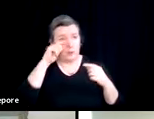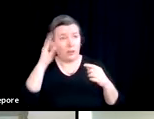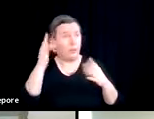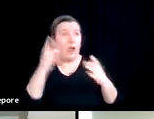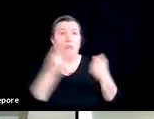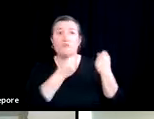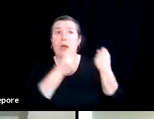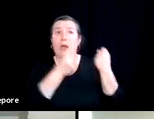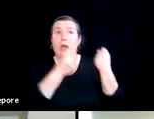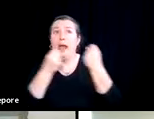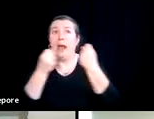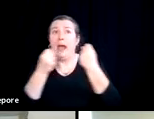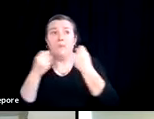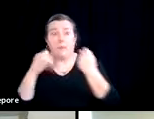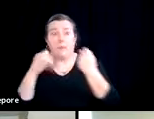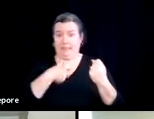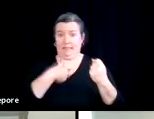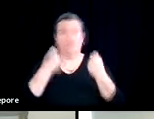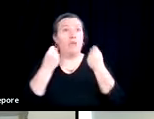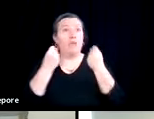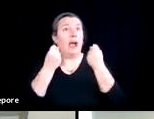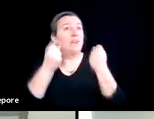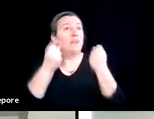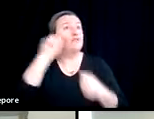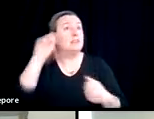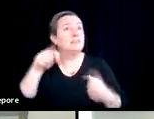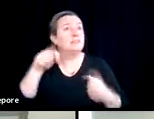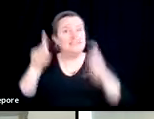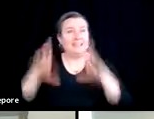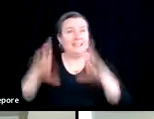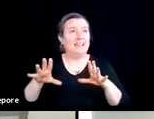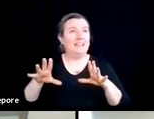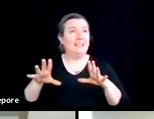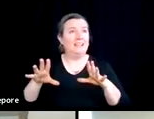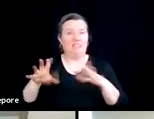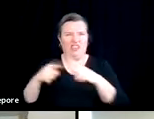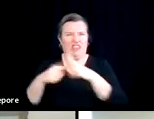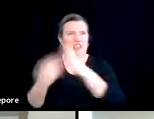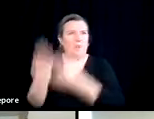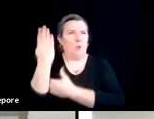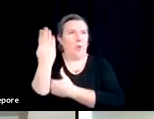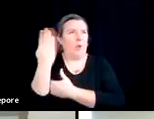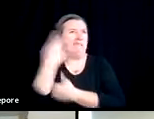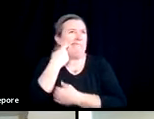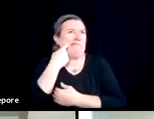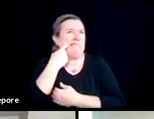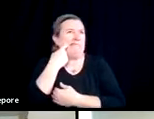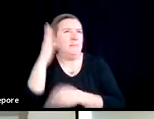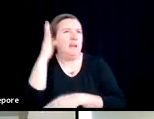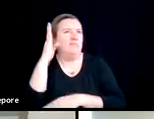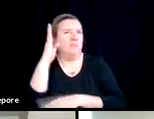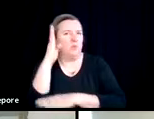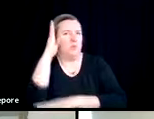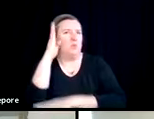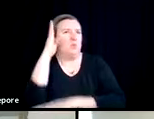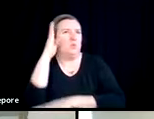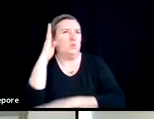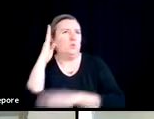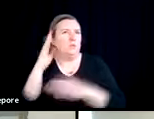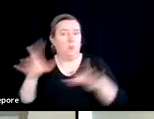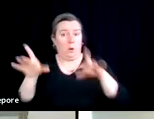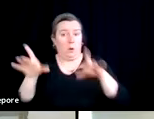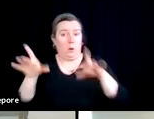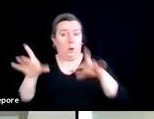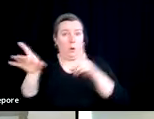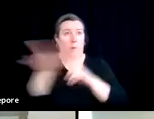colleagues. Took place late this morning. That was the test. Not clear on the exposure,